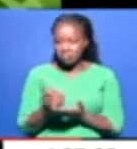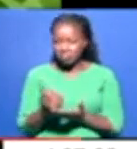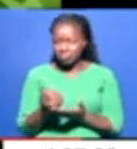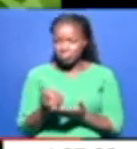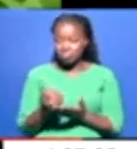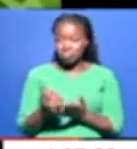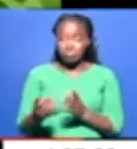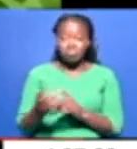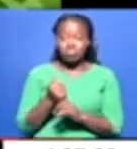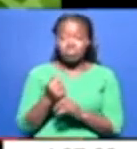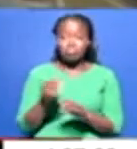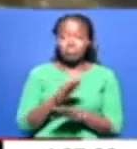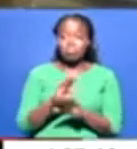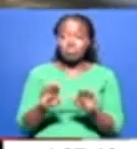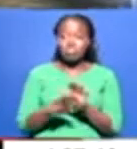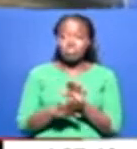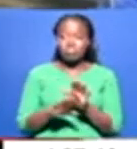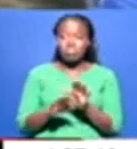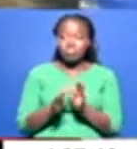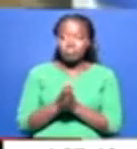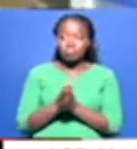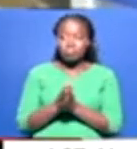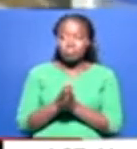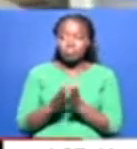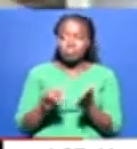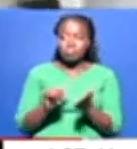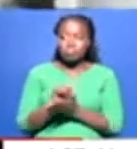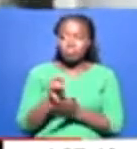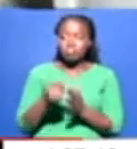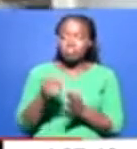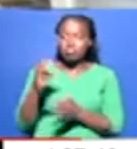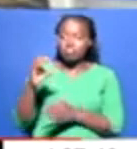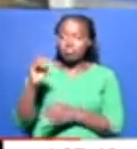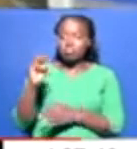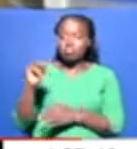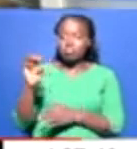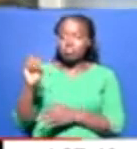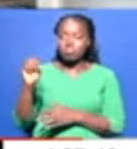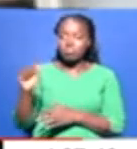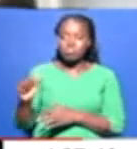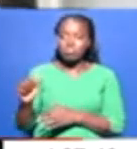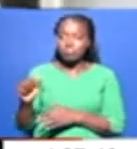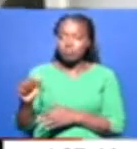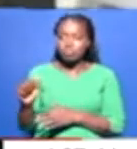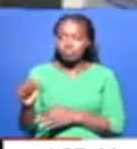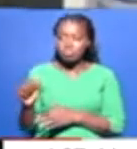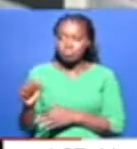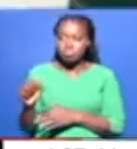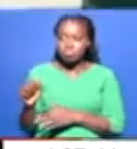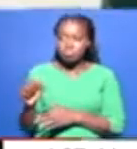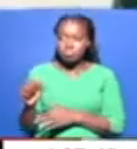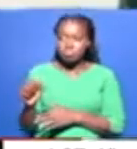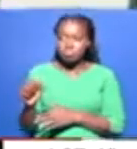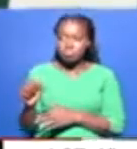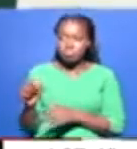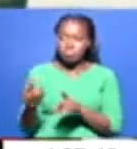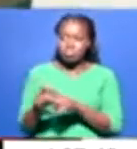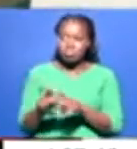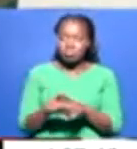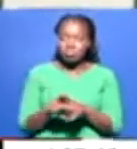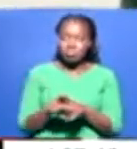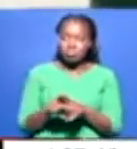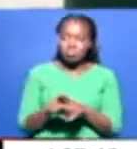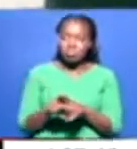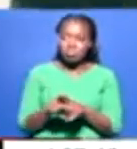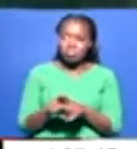seen tea processors relying on imports from COMESA region as well as Nigeria. In addition, locally grown